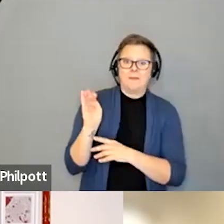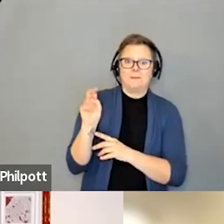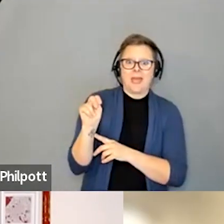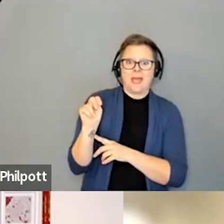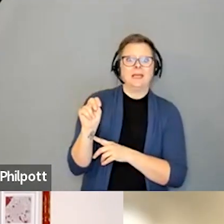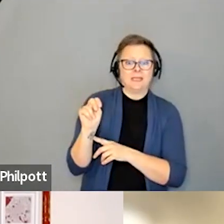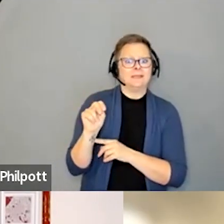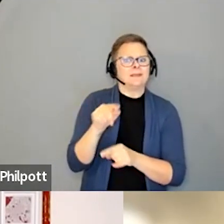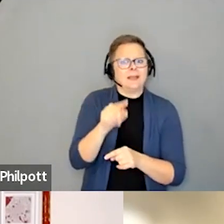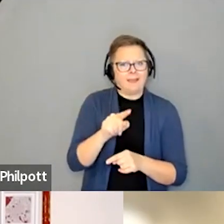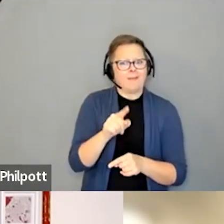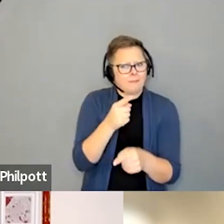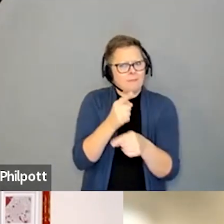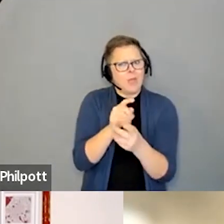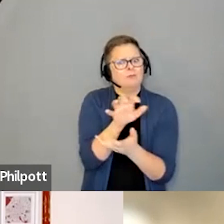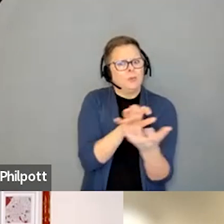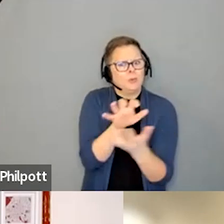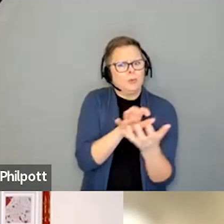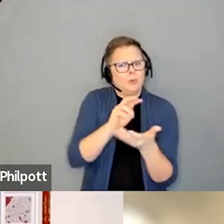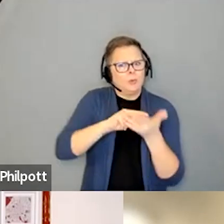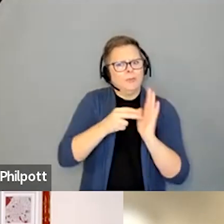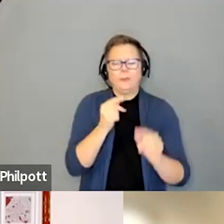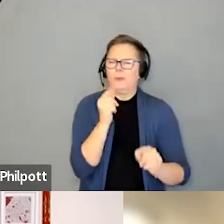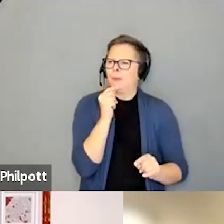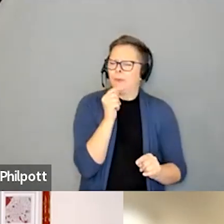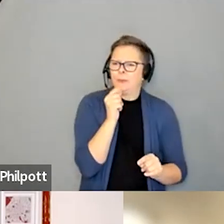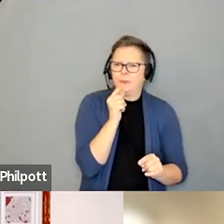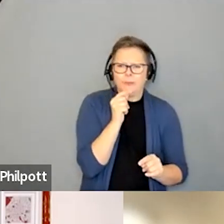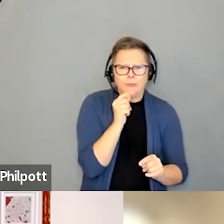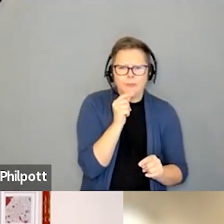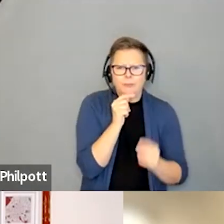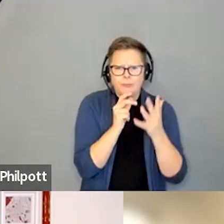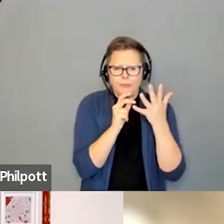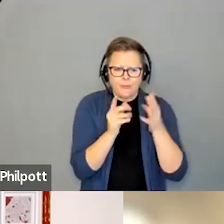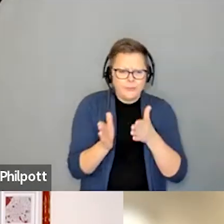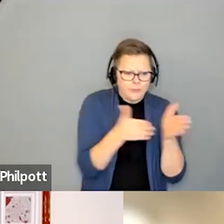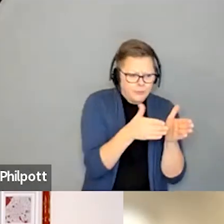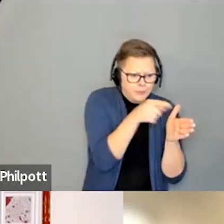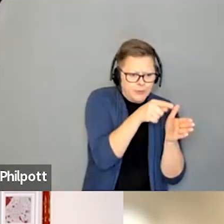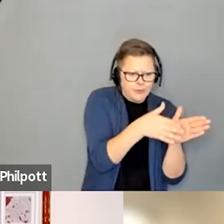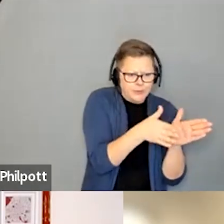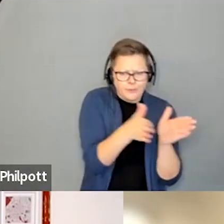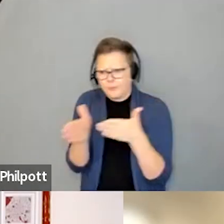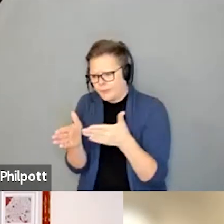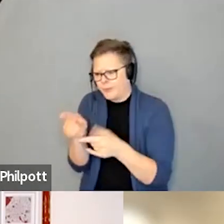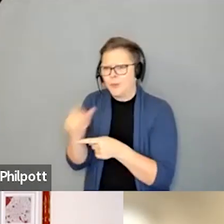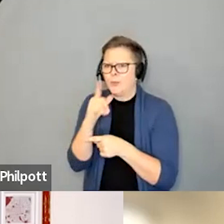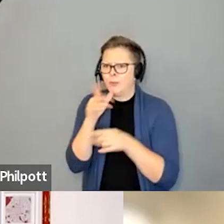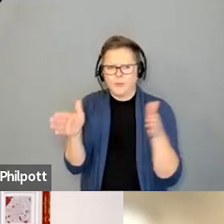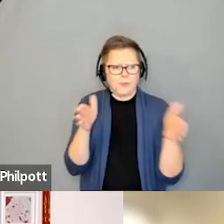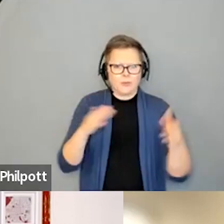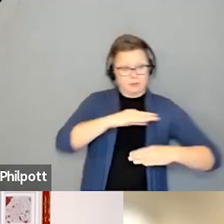initial confusion in terms of who actually fell within the bottom runger group and who fell within the fulfill group. And